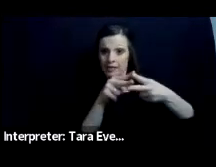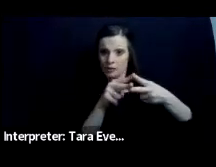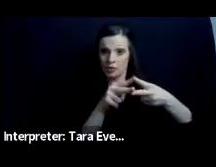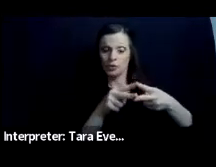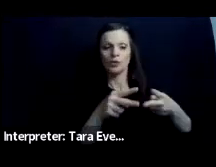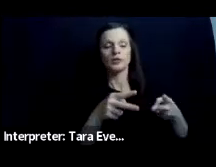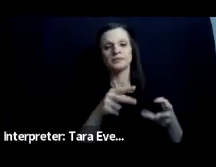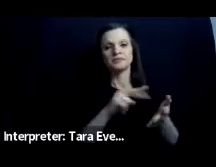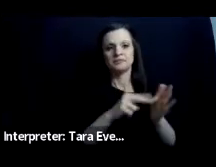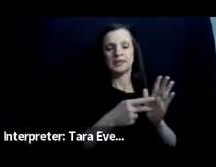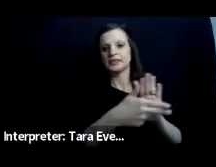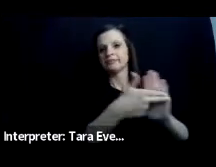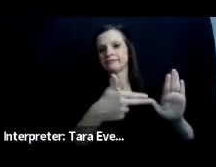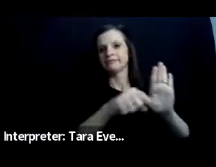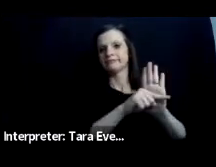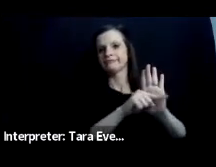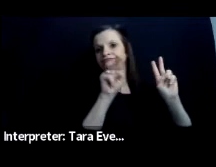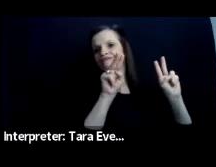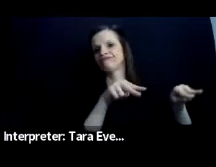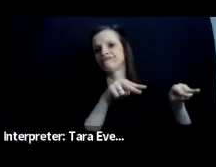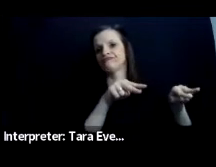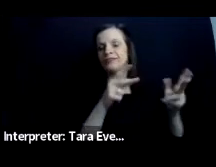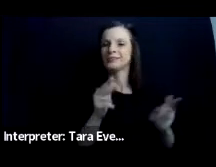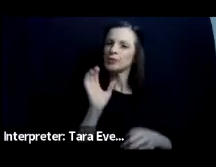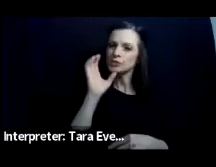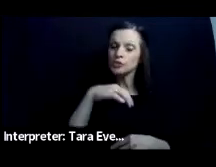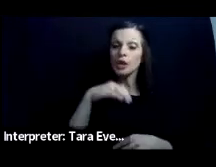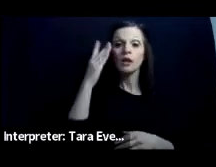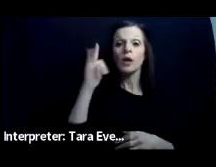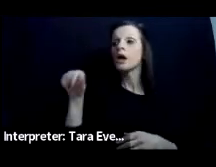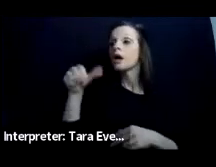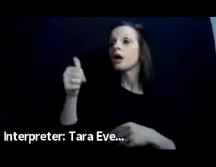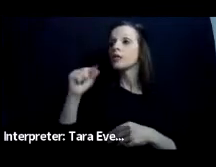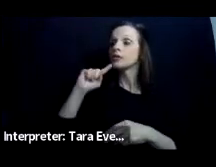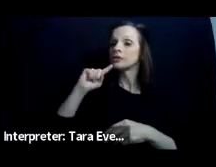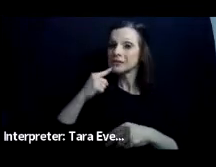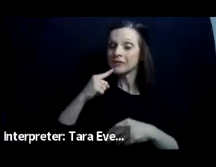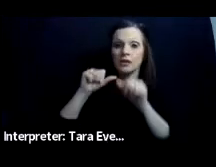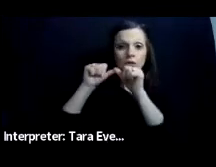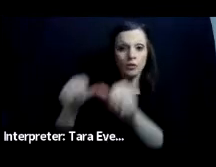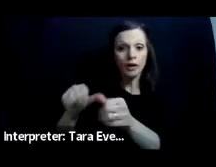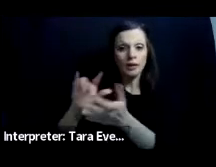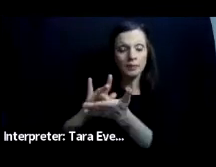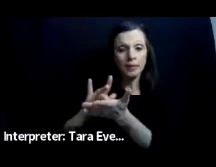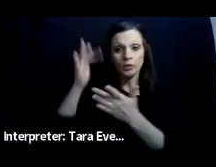okay? Which is sort of ironic because other chronic medical conditions that fit the same category as addiction, such as type 2 diabetes